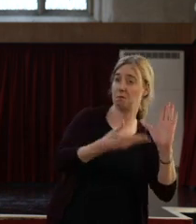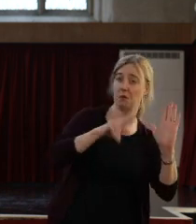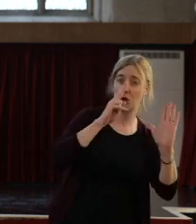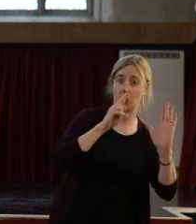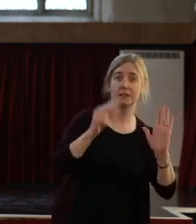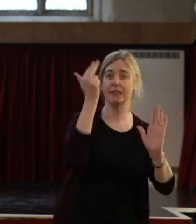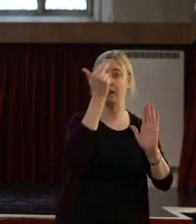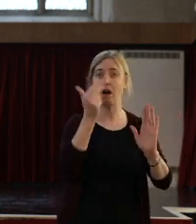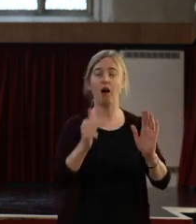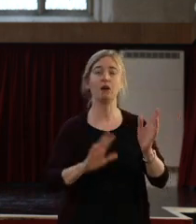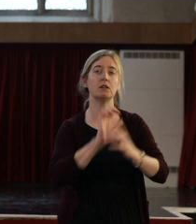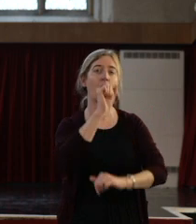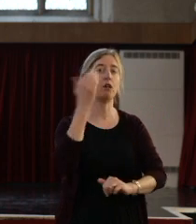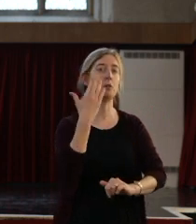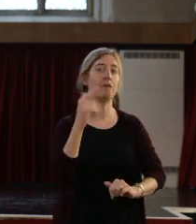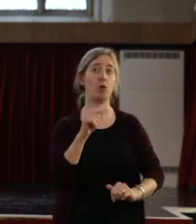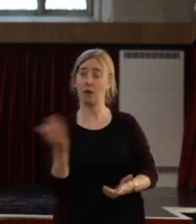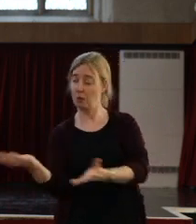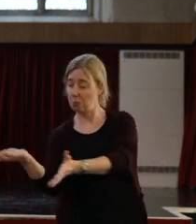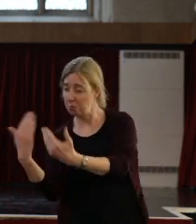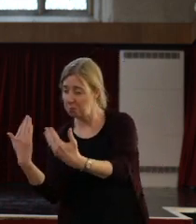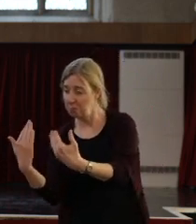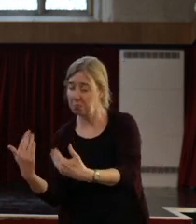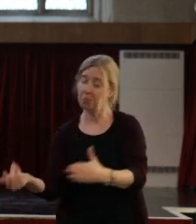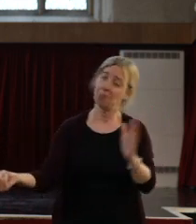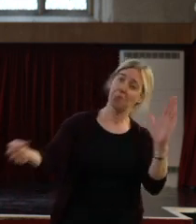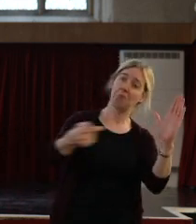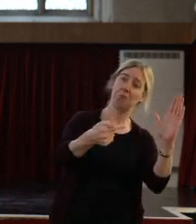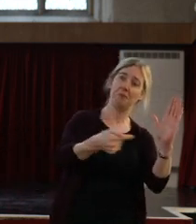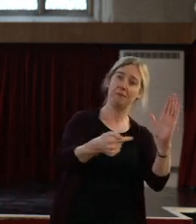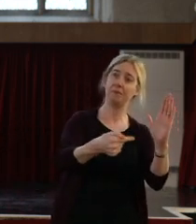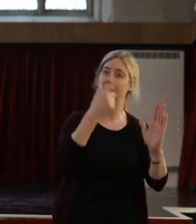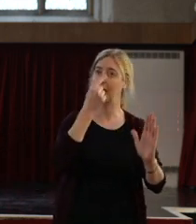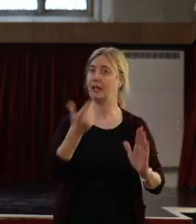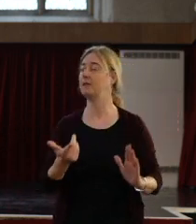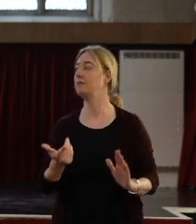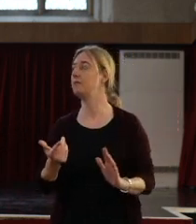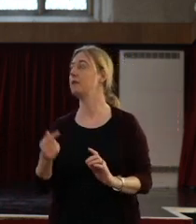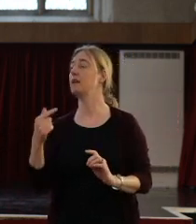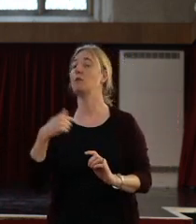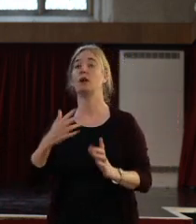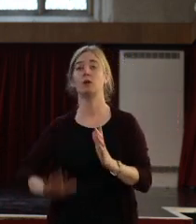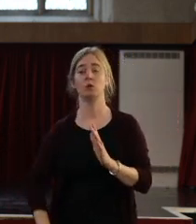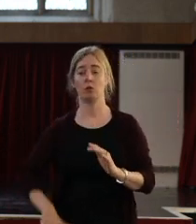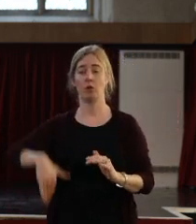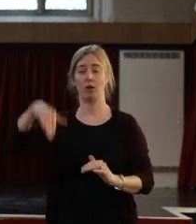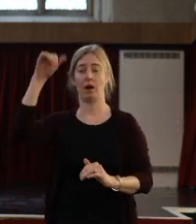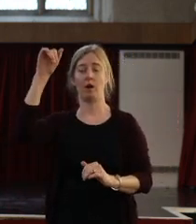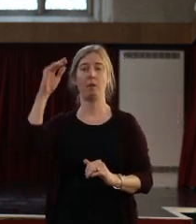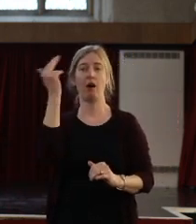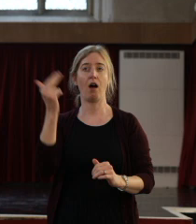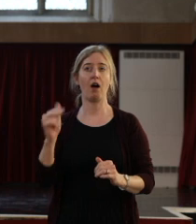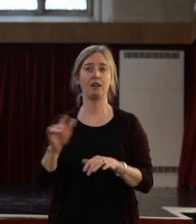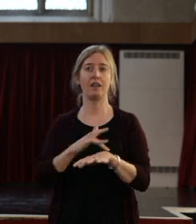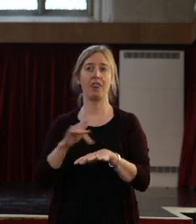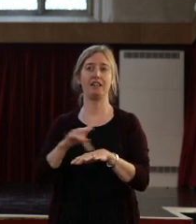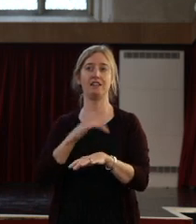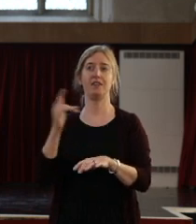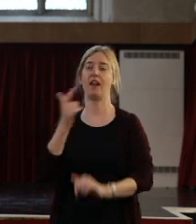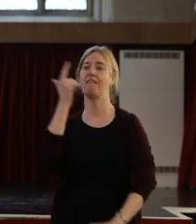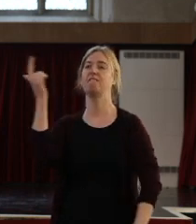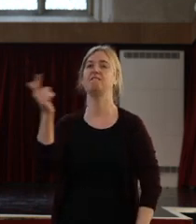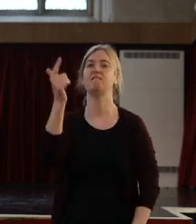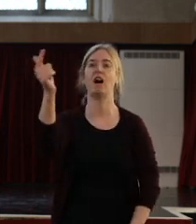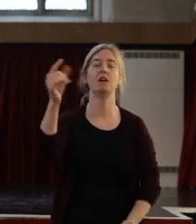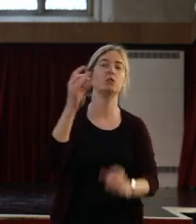from it or don't have access to it. Because when I was growing up, as I said, the idea of being involved in the arts and theatre, it felt like it was rooms like this